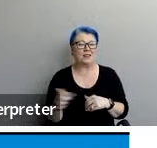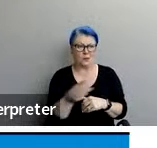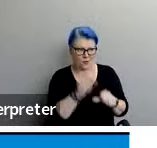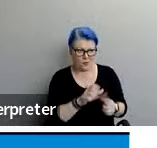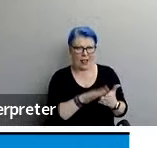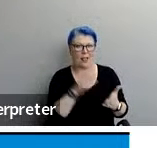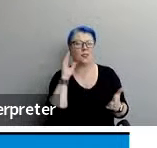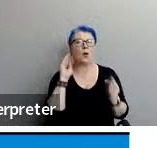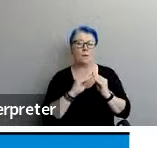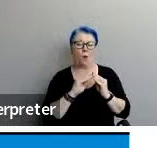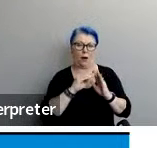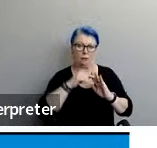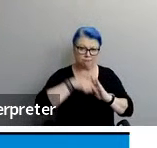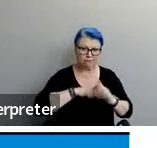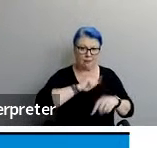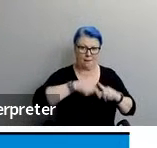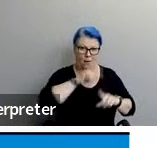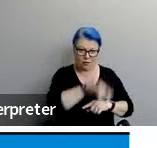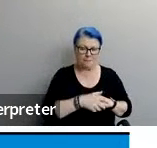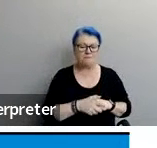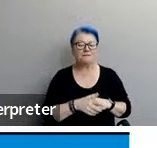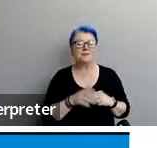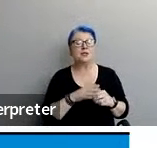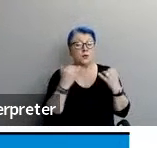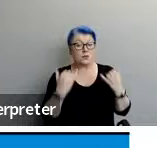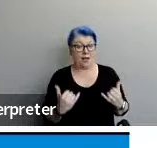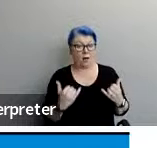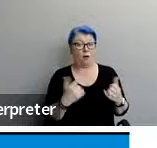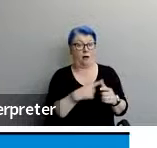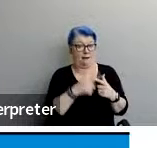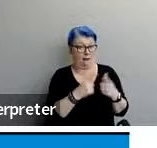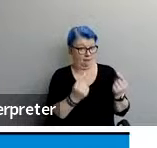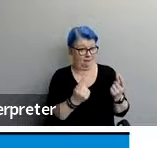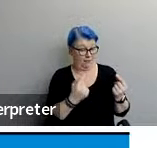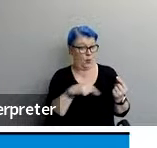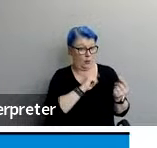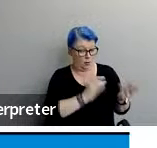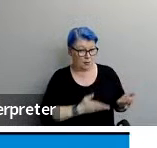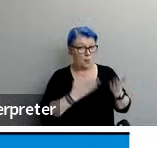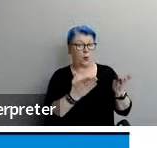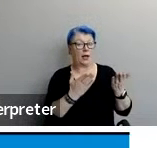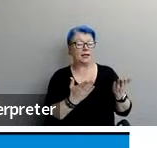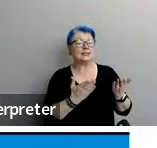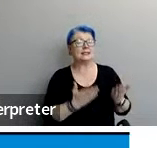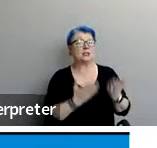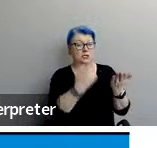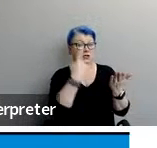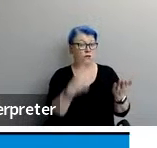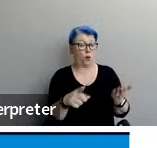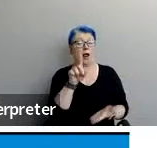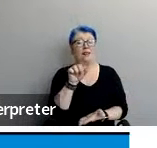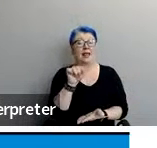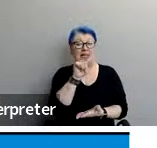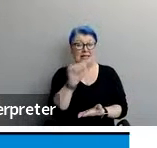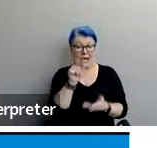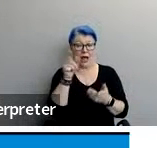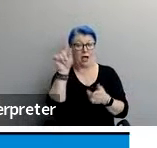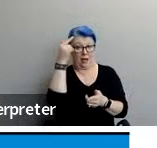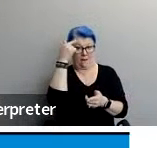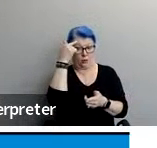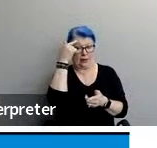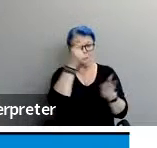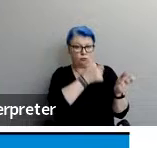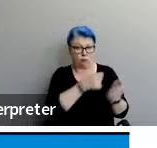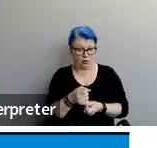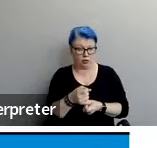that. So kind of what next steps are is we will be bringing some suggestions for our data governance strategy